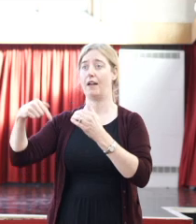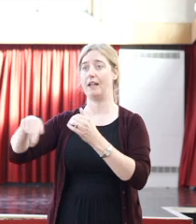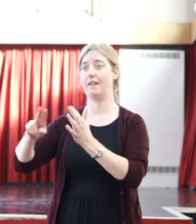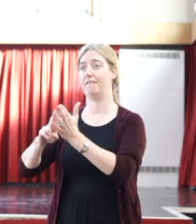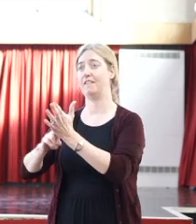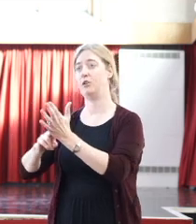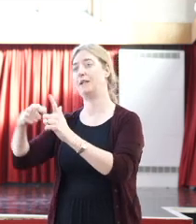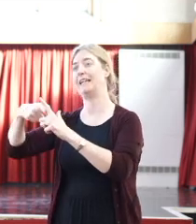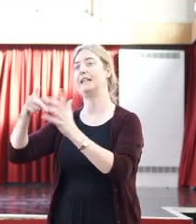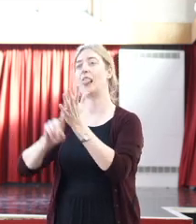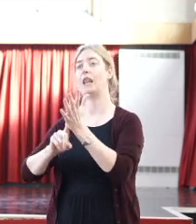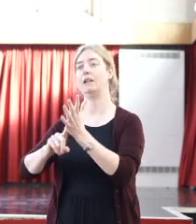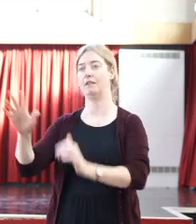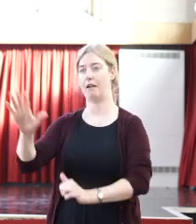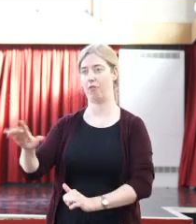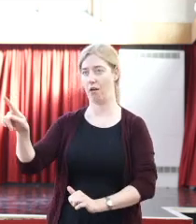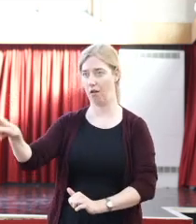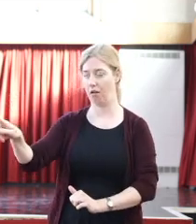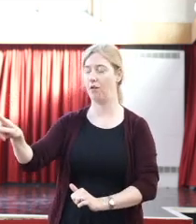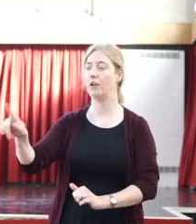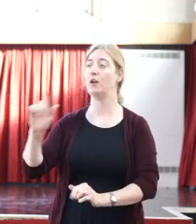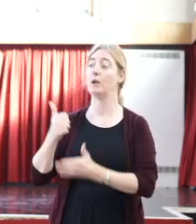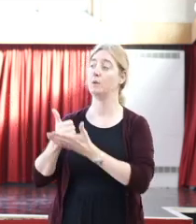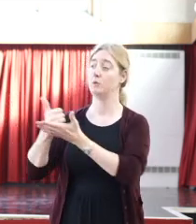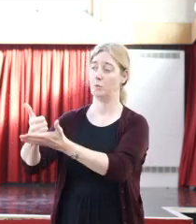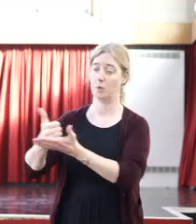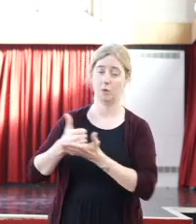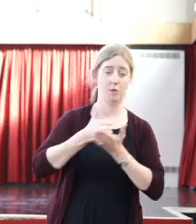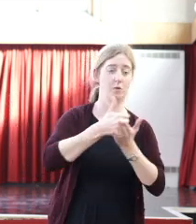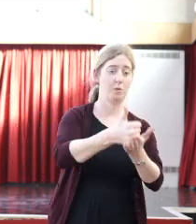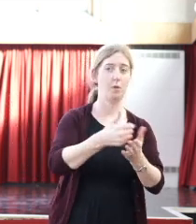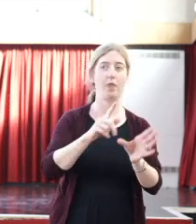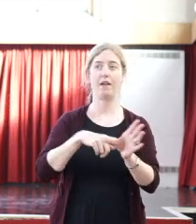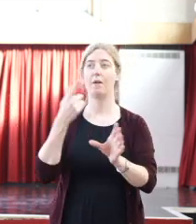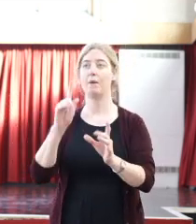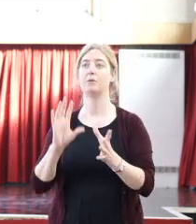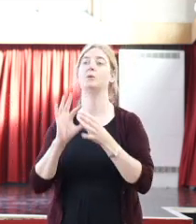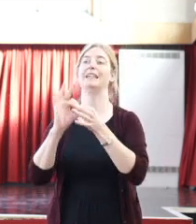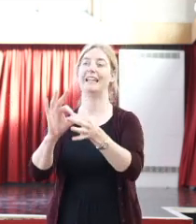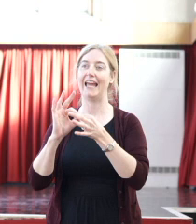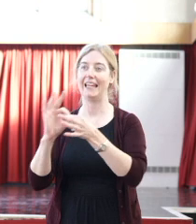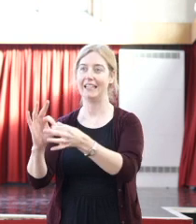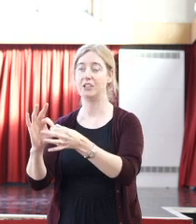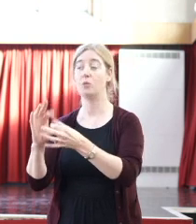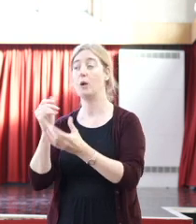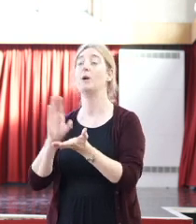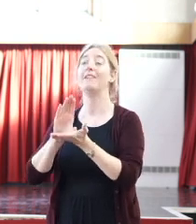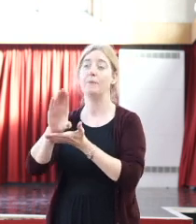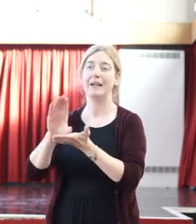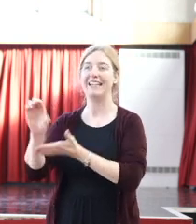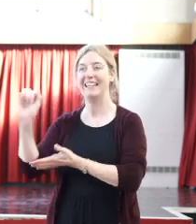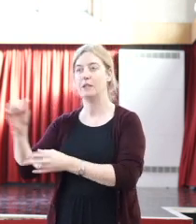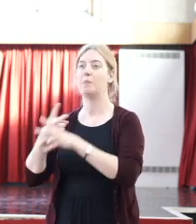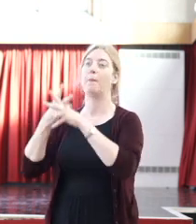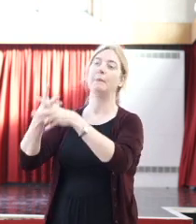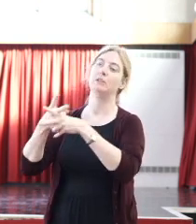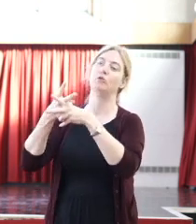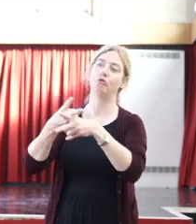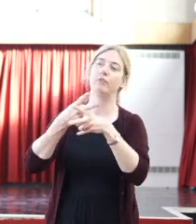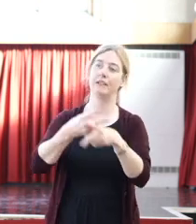in King's Lynn, where we'll support the young people to engage, not just financially, but with mentoring